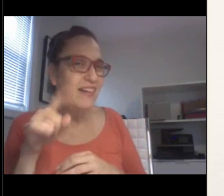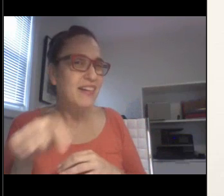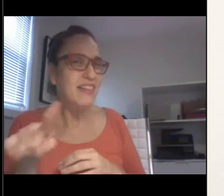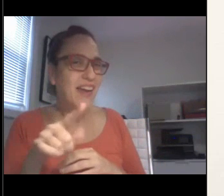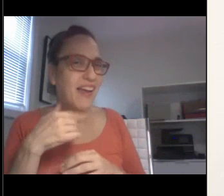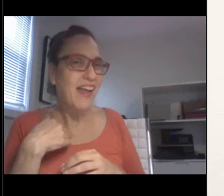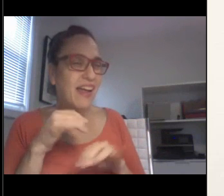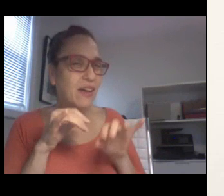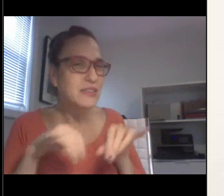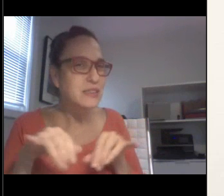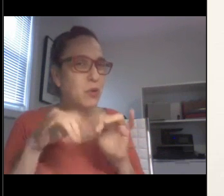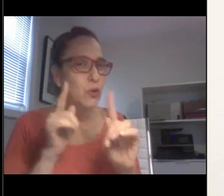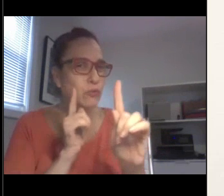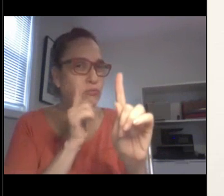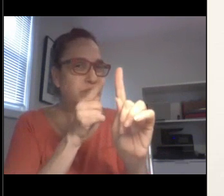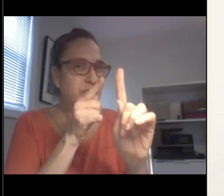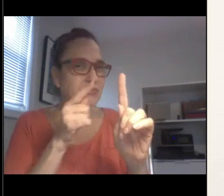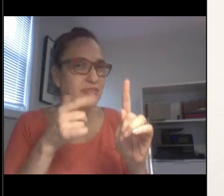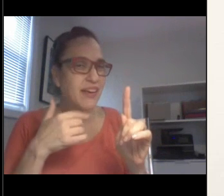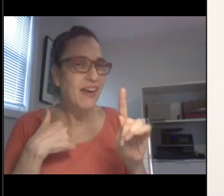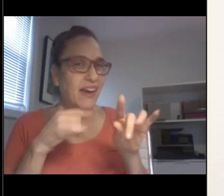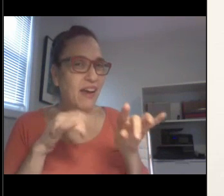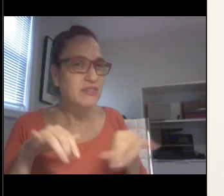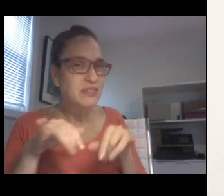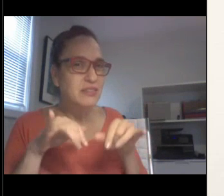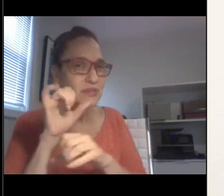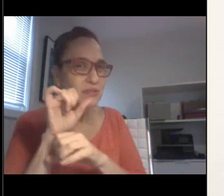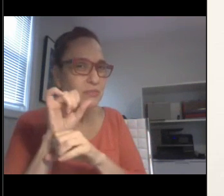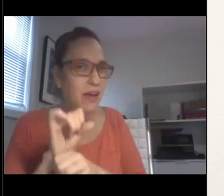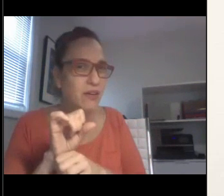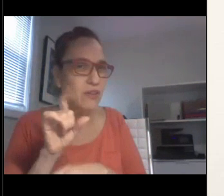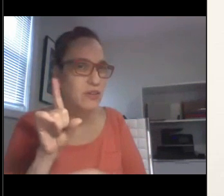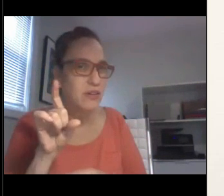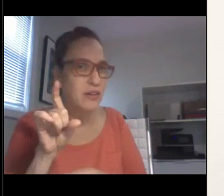agenda? Are there similarities? Do they pattern the same way?